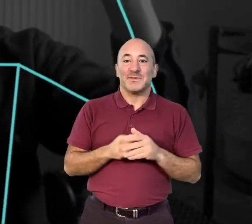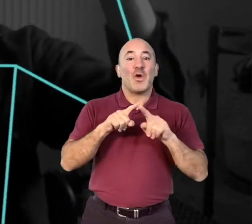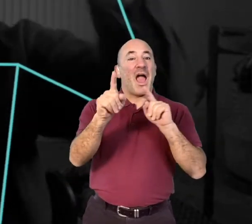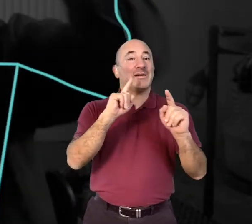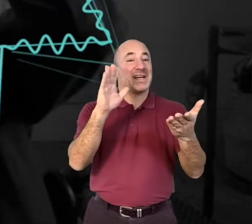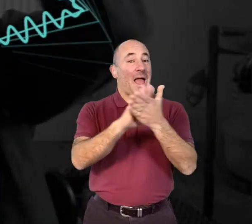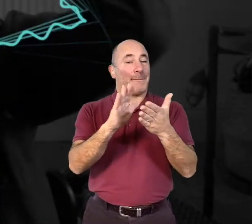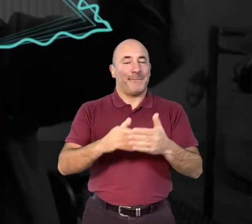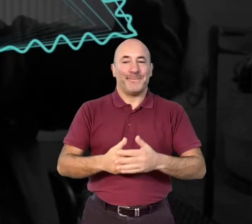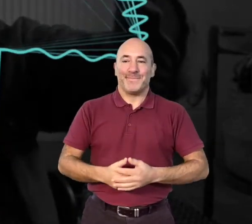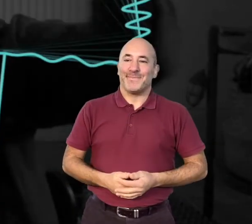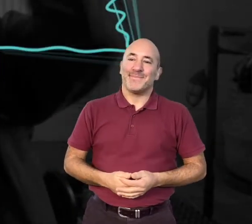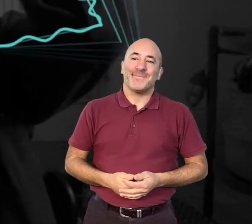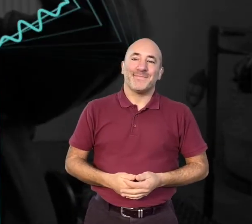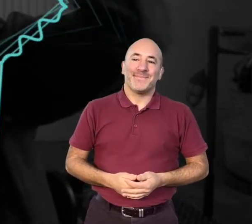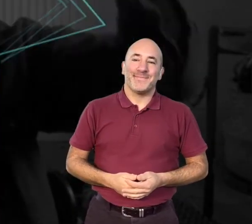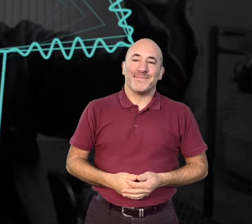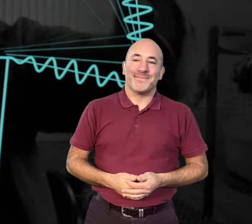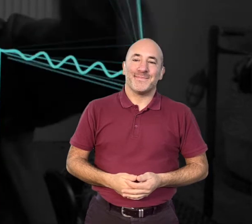And try and clap.